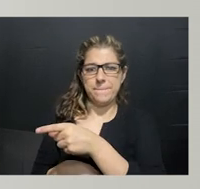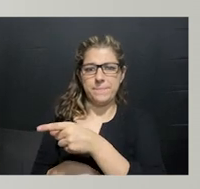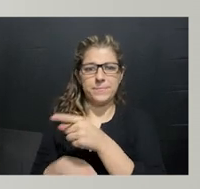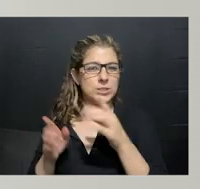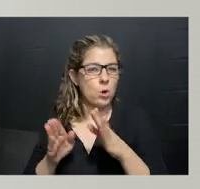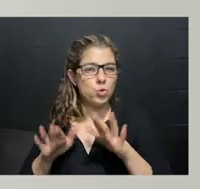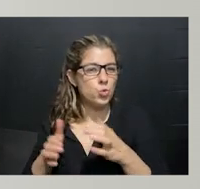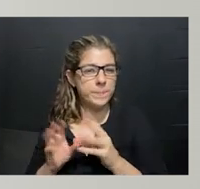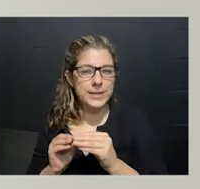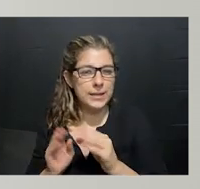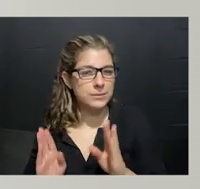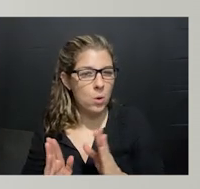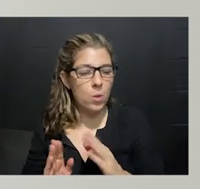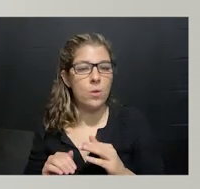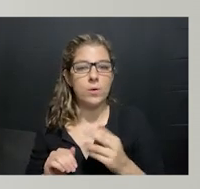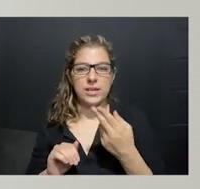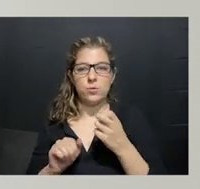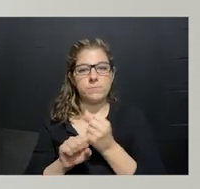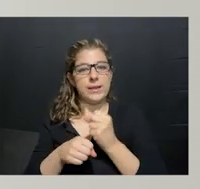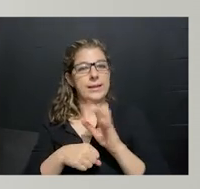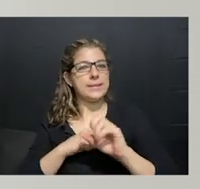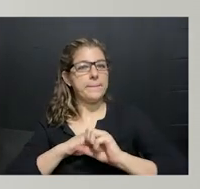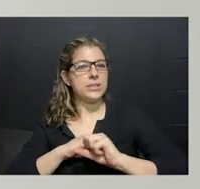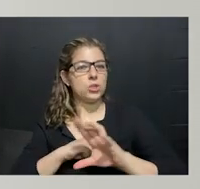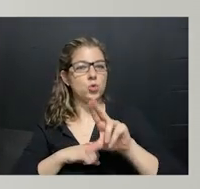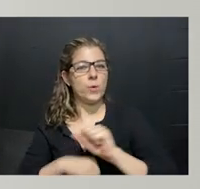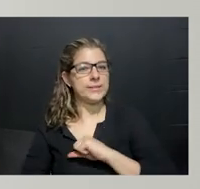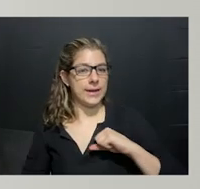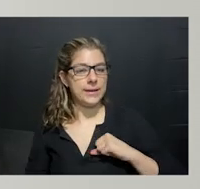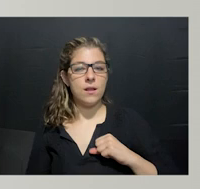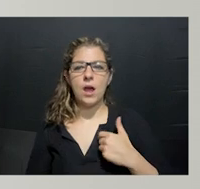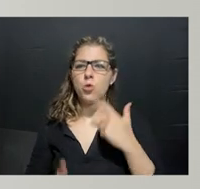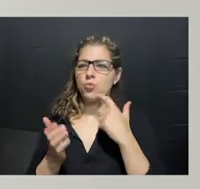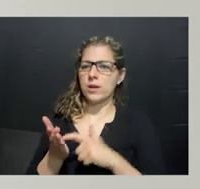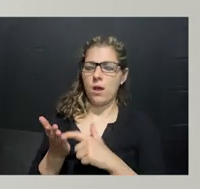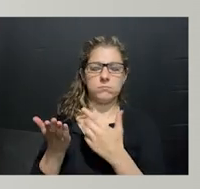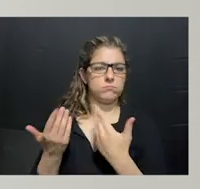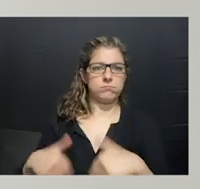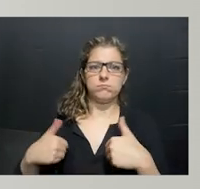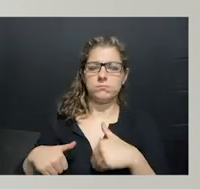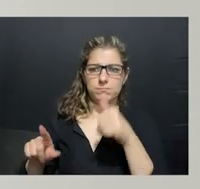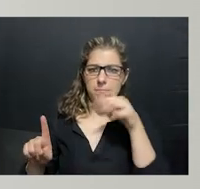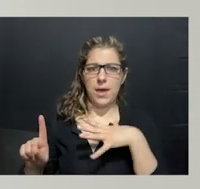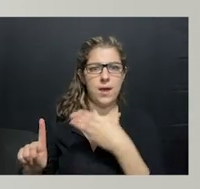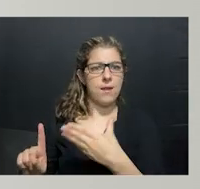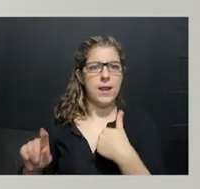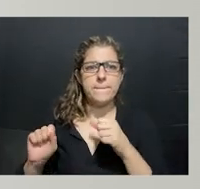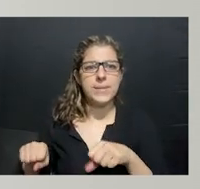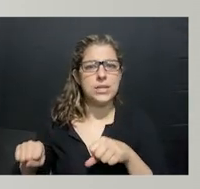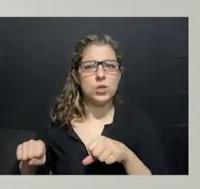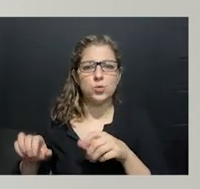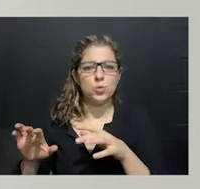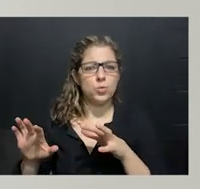a small group meeting where he was making his pitch on U.S. Senate. And I recognized immediately that this was somebody who had the ability